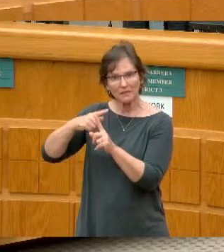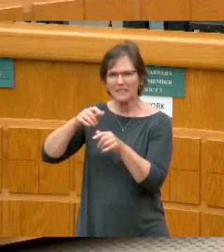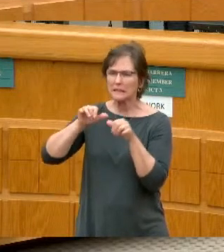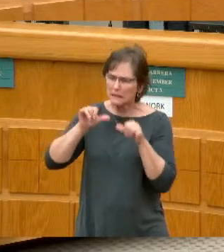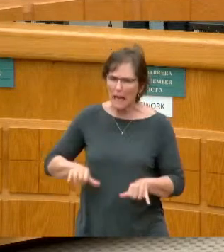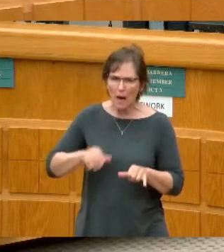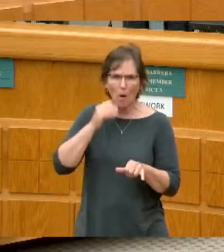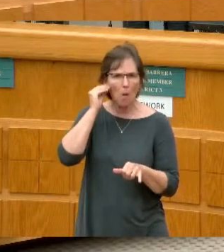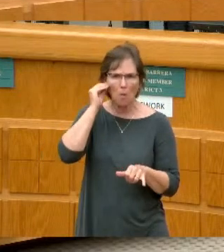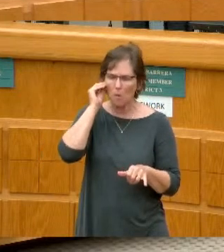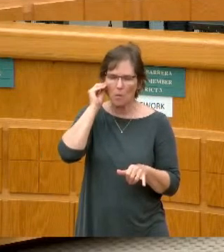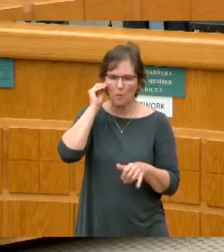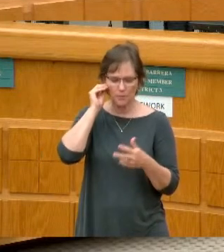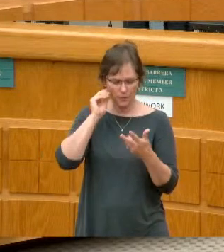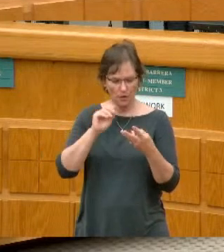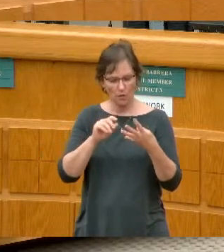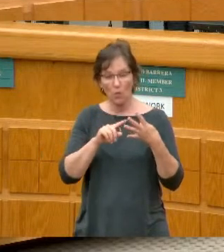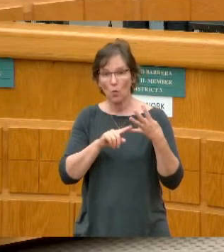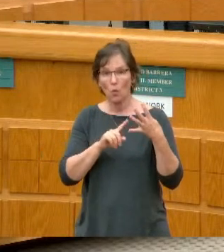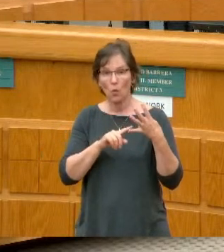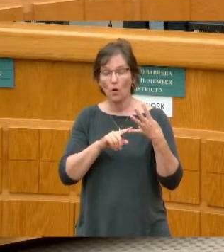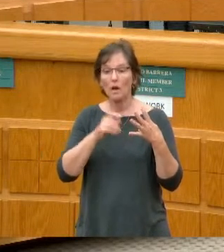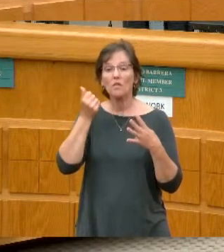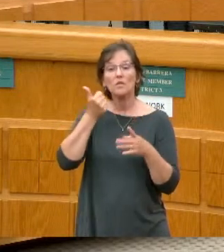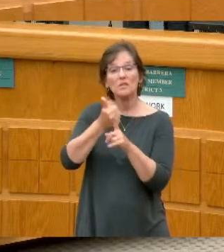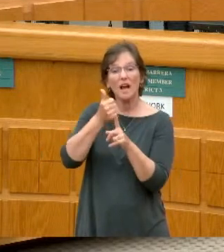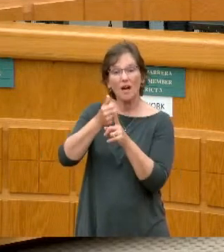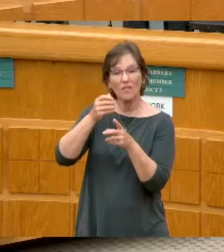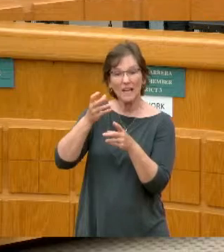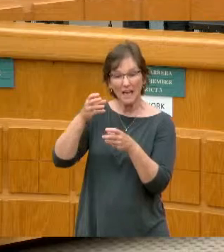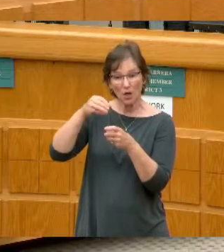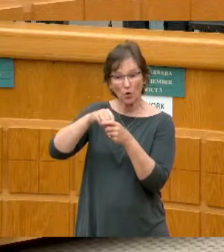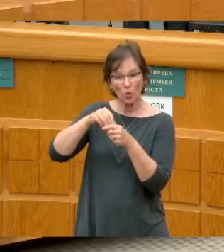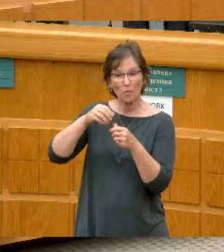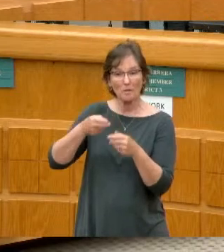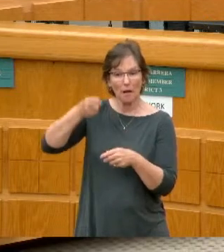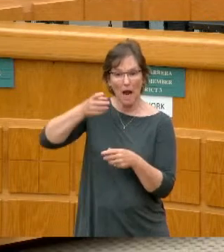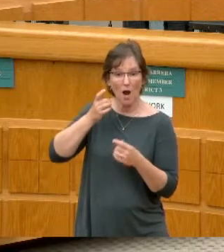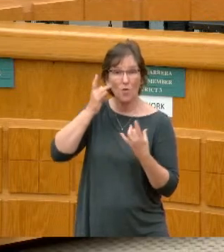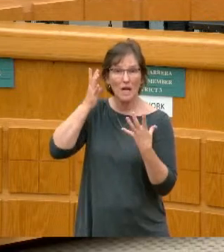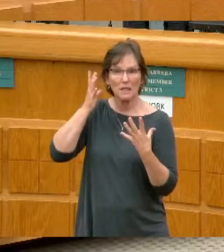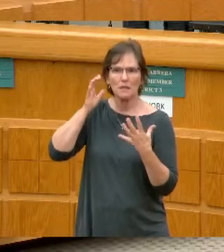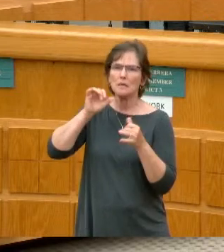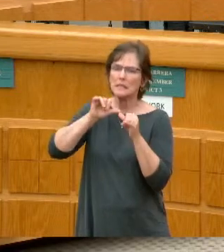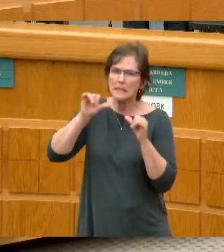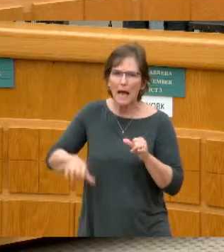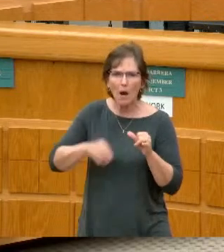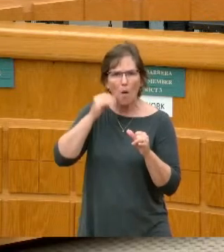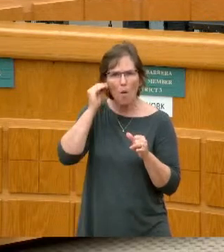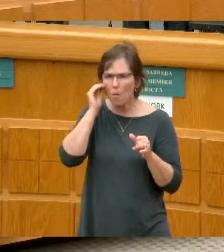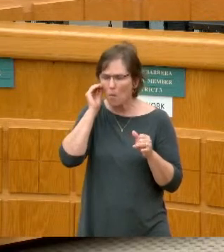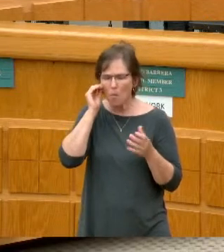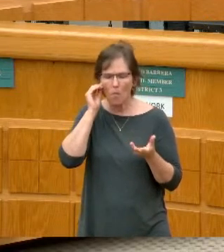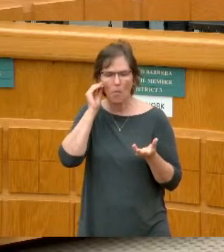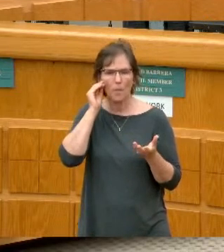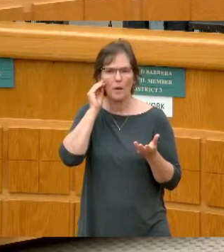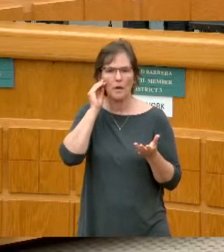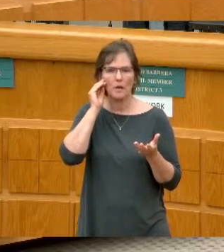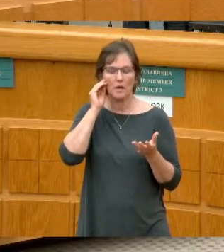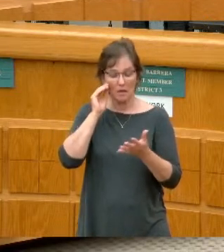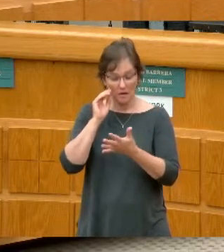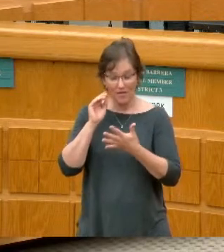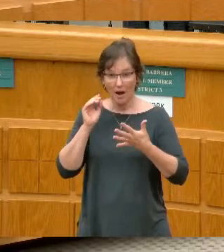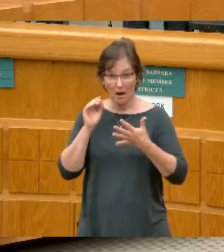Number two, if you are COVID positive, stay home. Number three, if you were